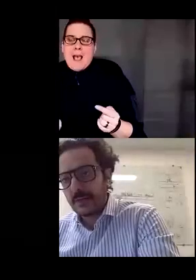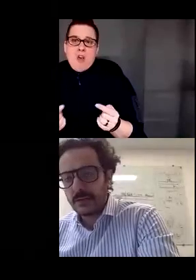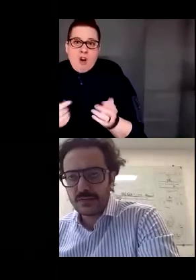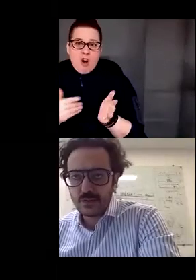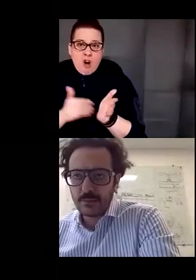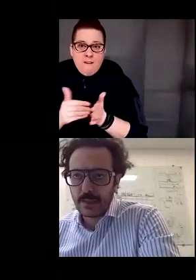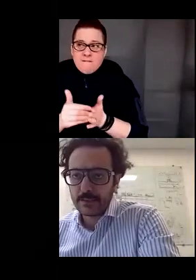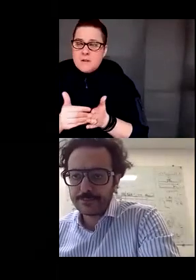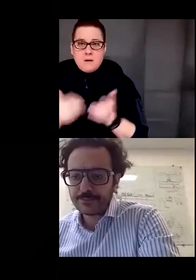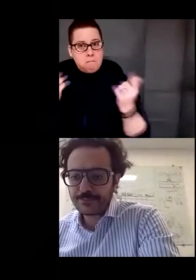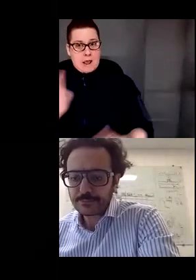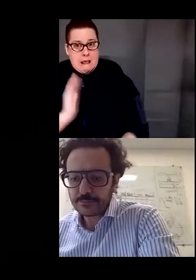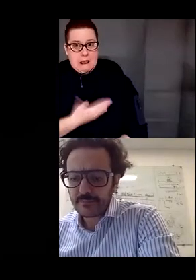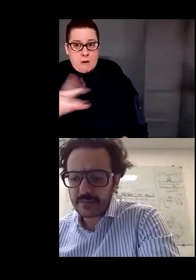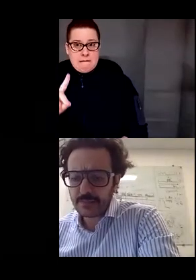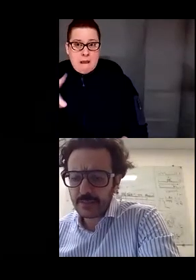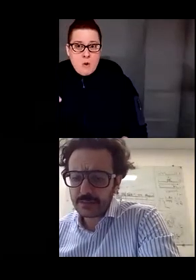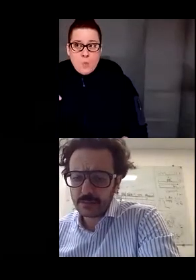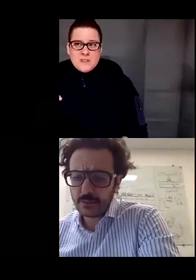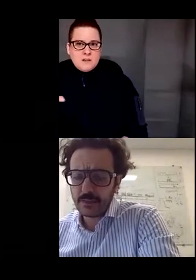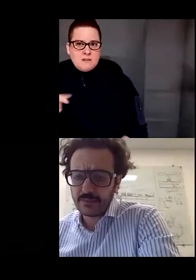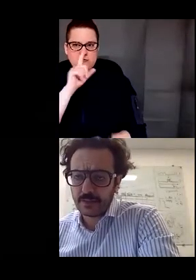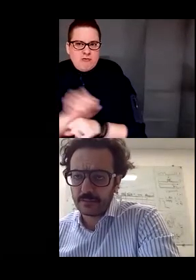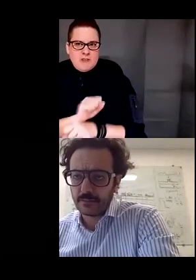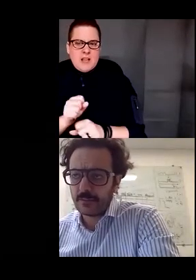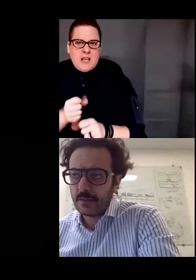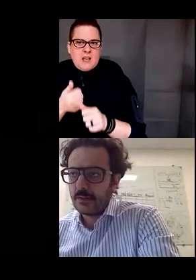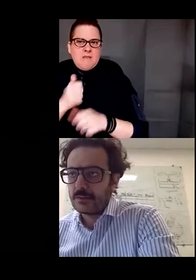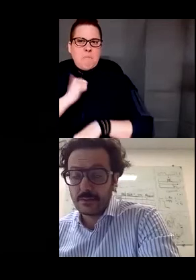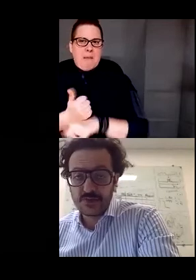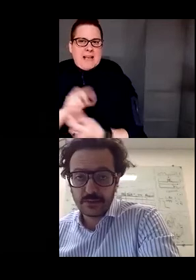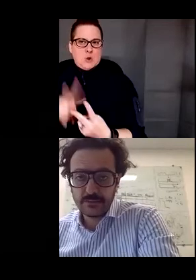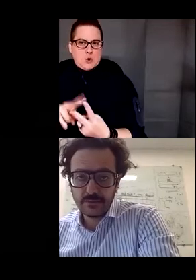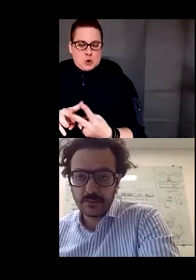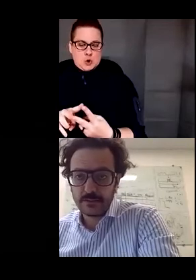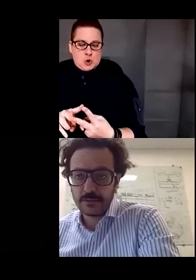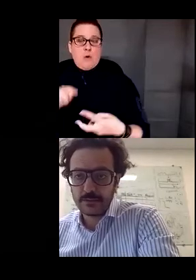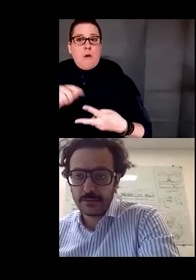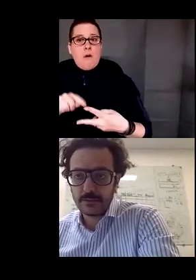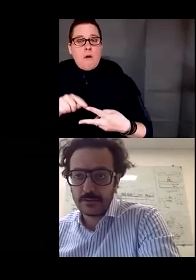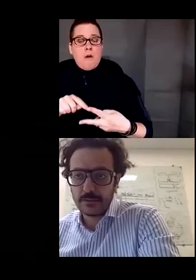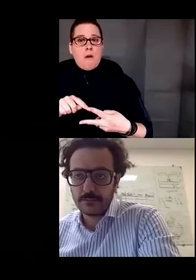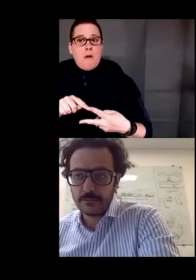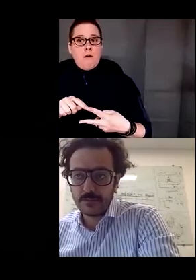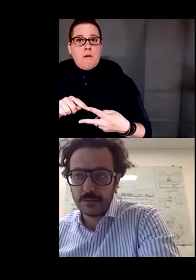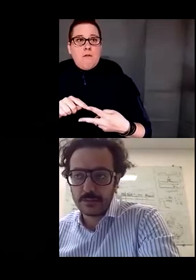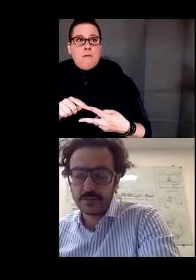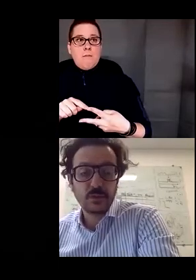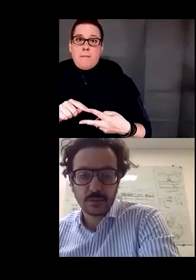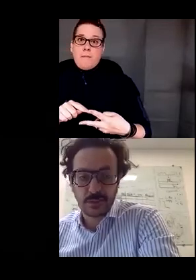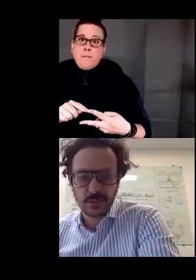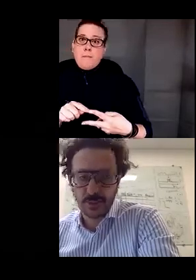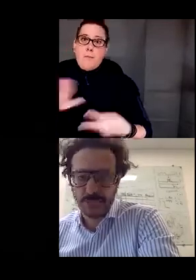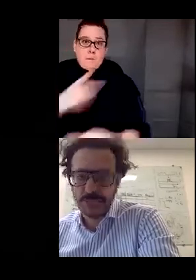the diagnosis we make is based on two main factors: the subjectivity of the